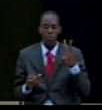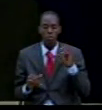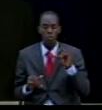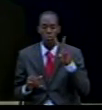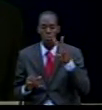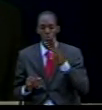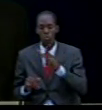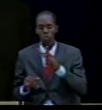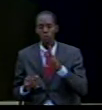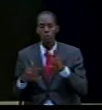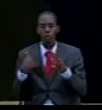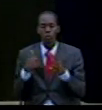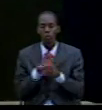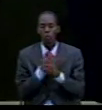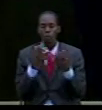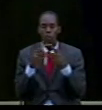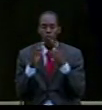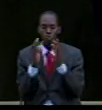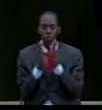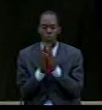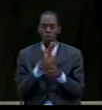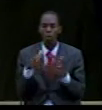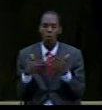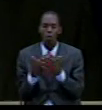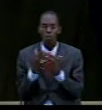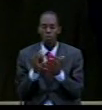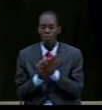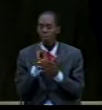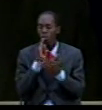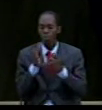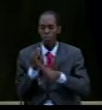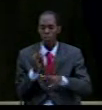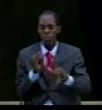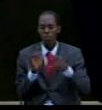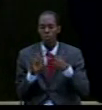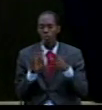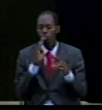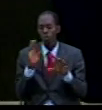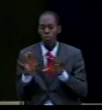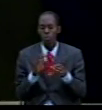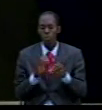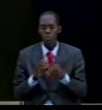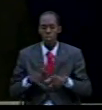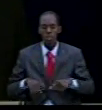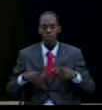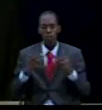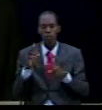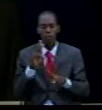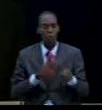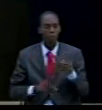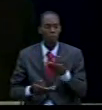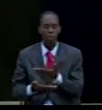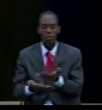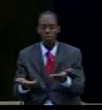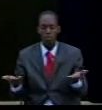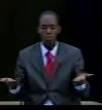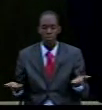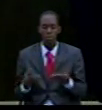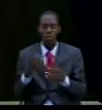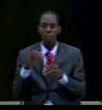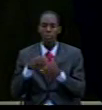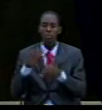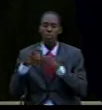that all that is yet to be done in the life of the participants all over the world will be done